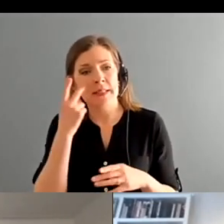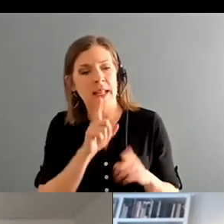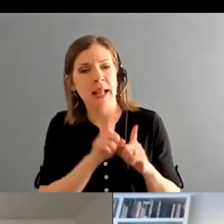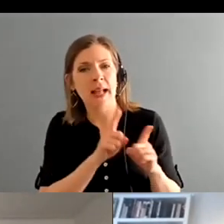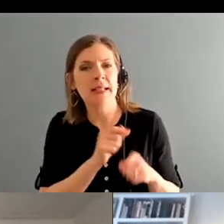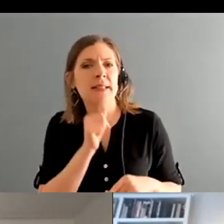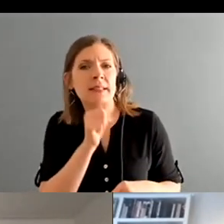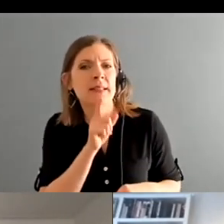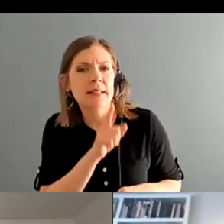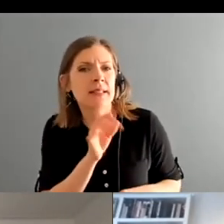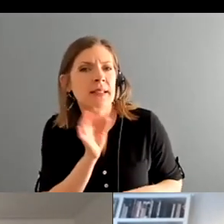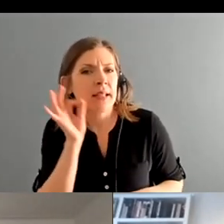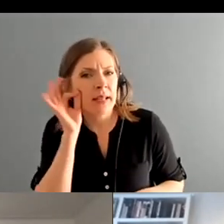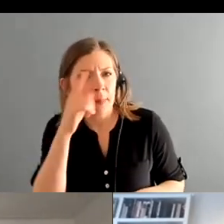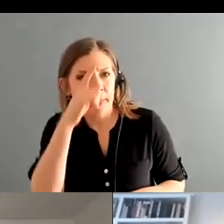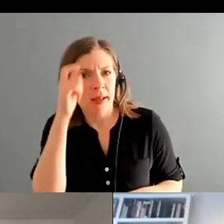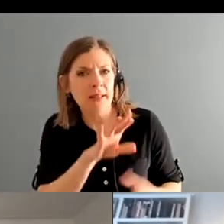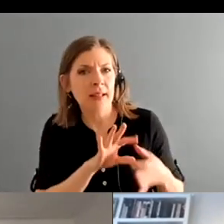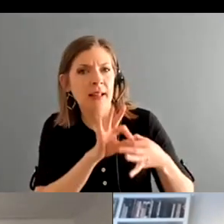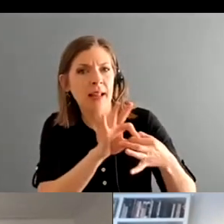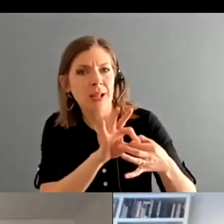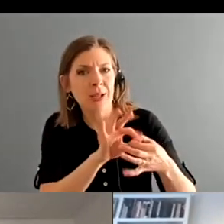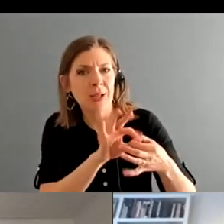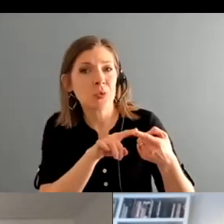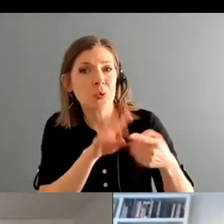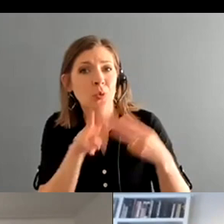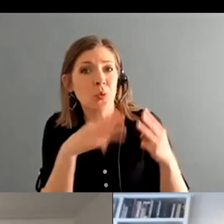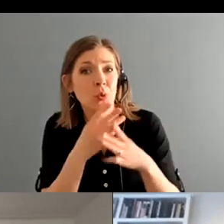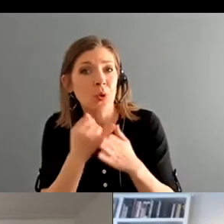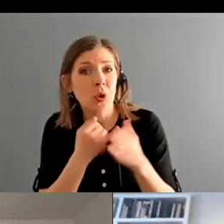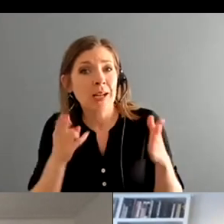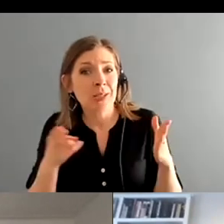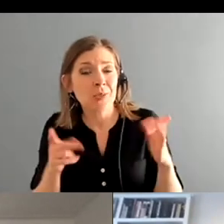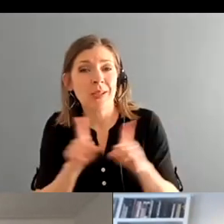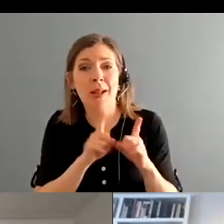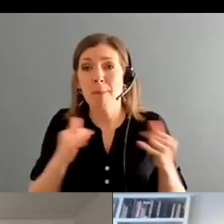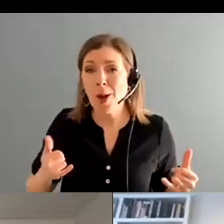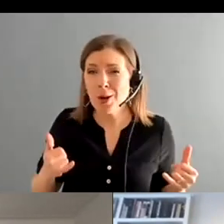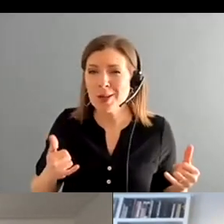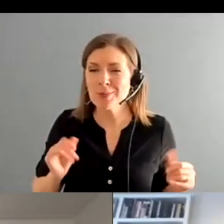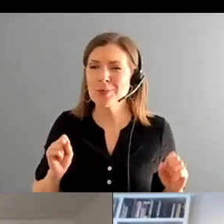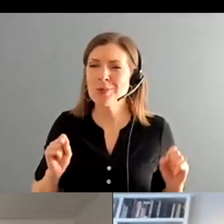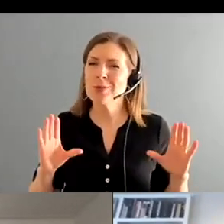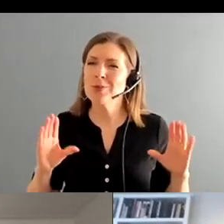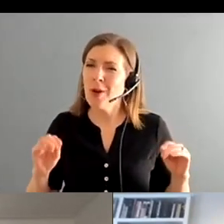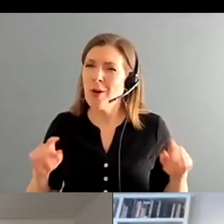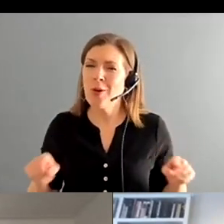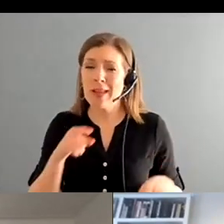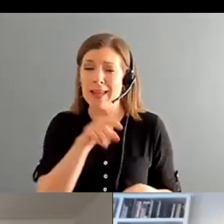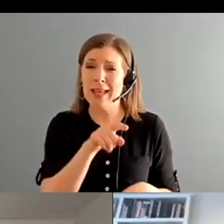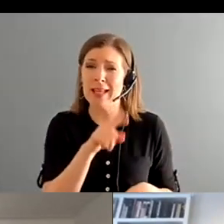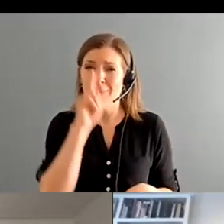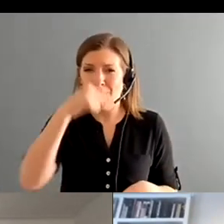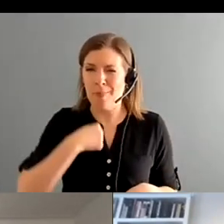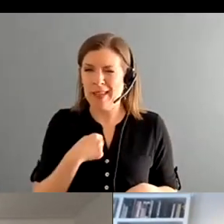inauthentically indigenous because of his connections to world art history and modernism. So he's for me one of those characters